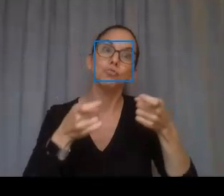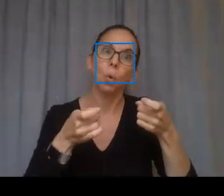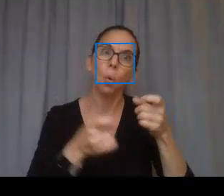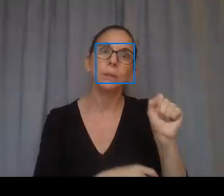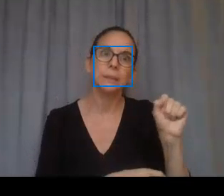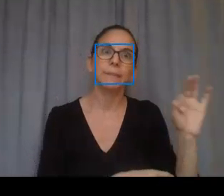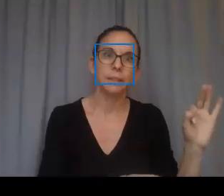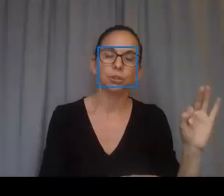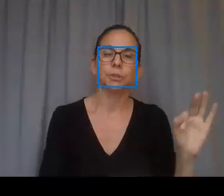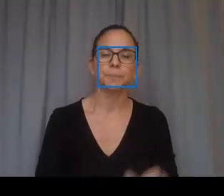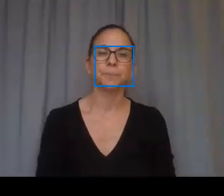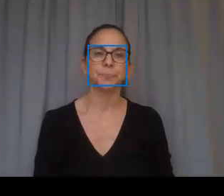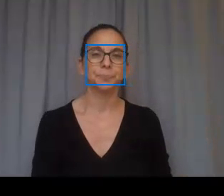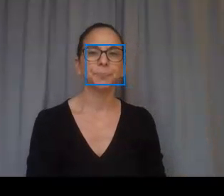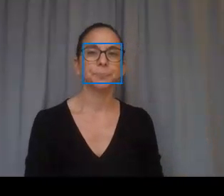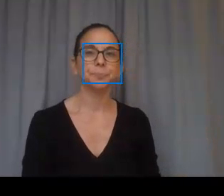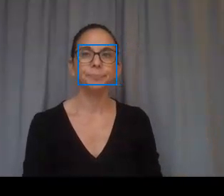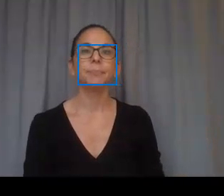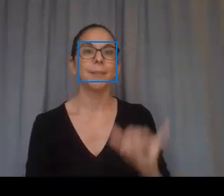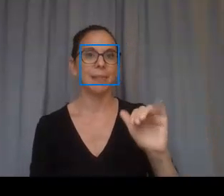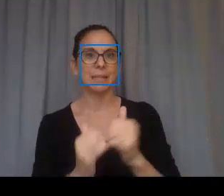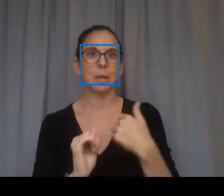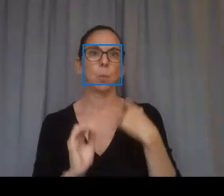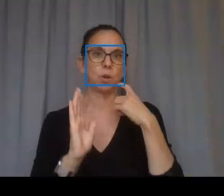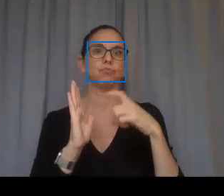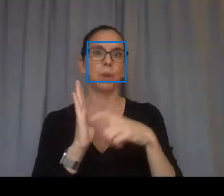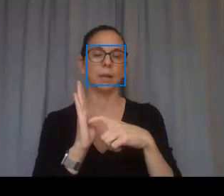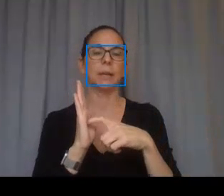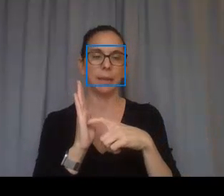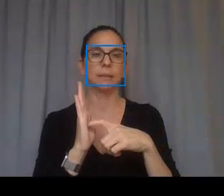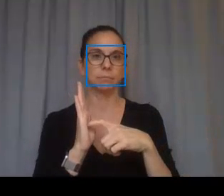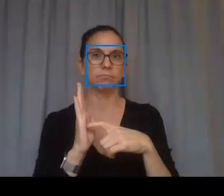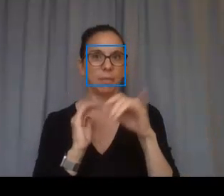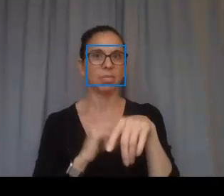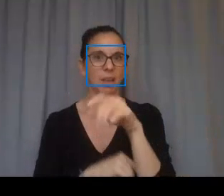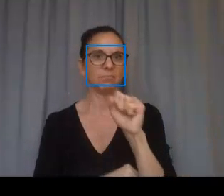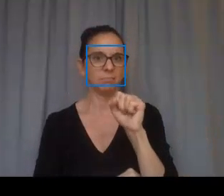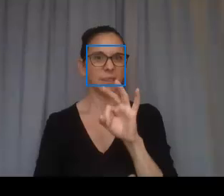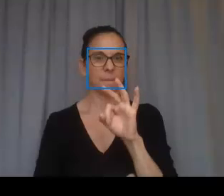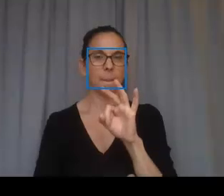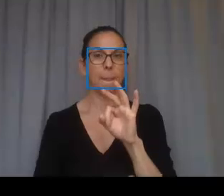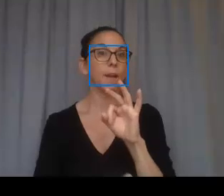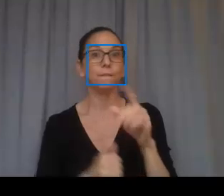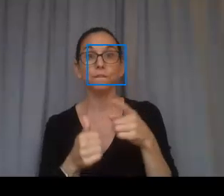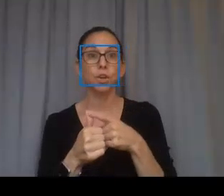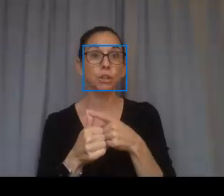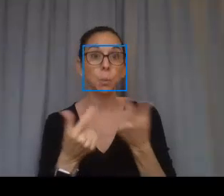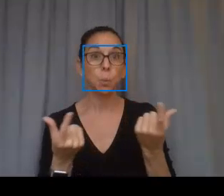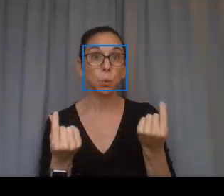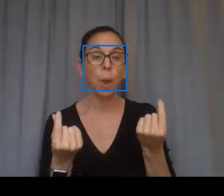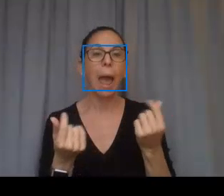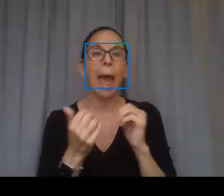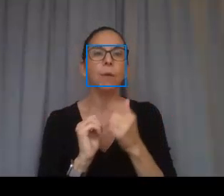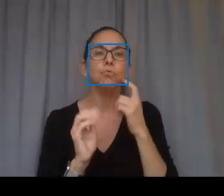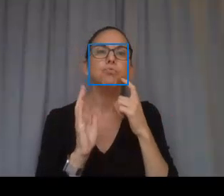digits. All right. So that's how we recognize them. The first skill with significant digits is being able to recognize significant